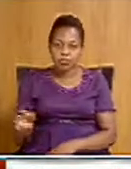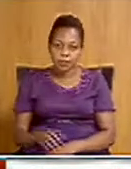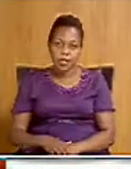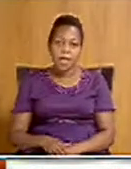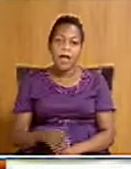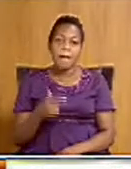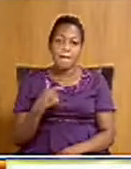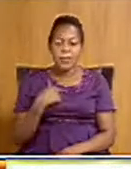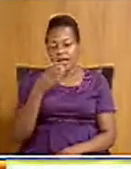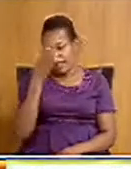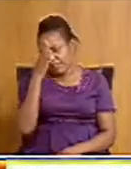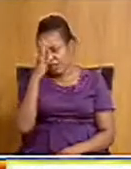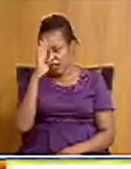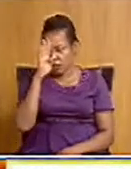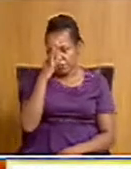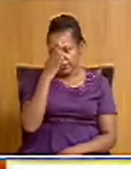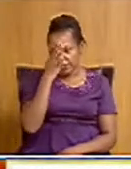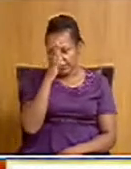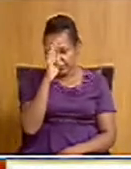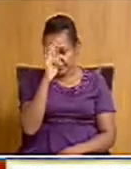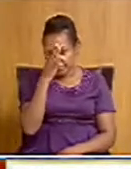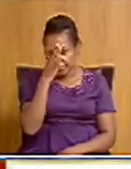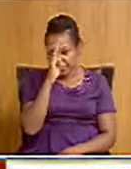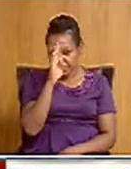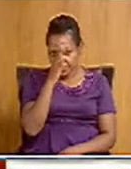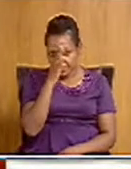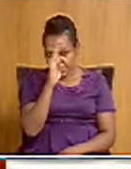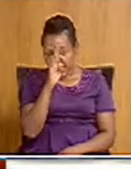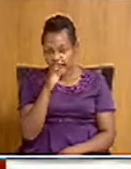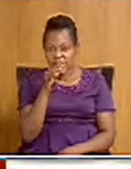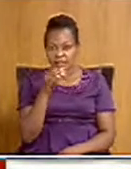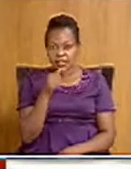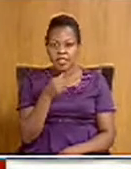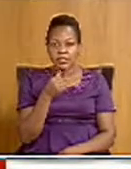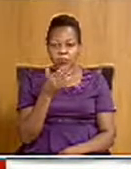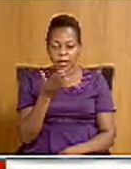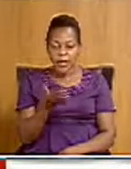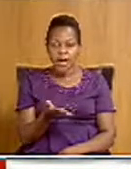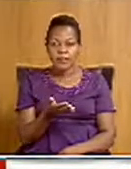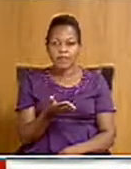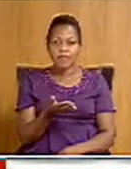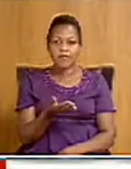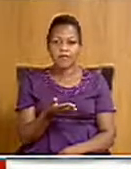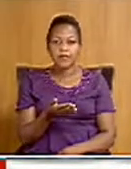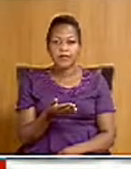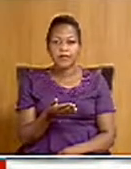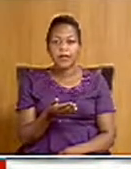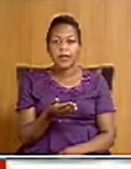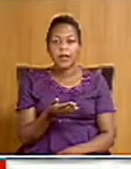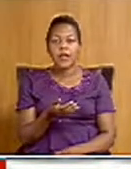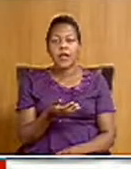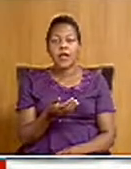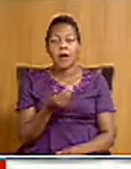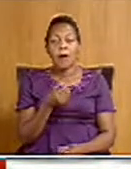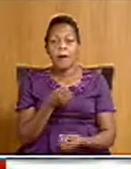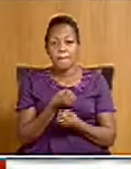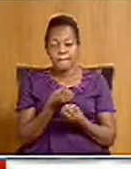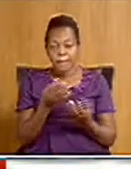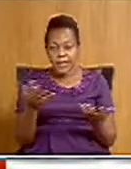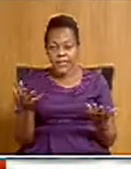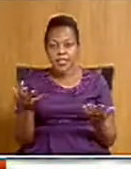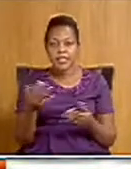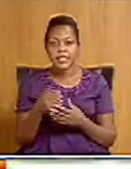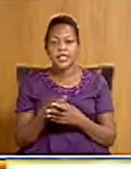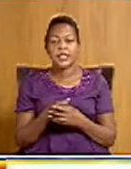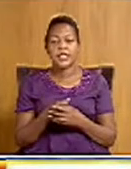I doubt very much that there are many comparable pro-people democratic structures in the